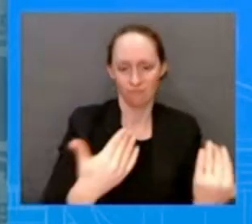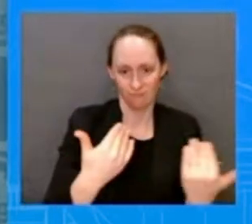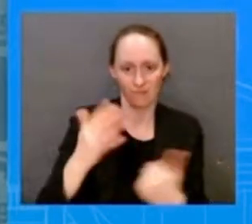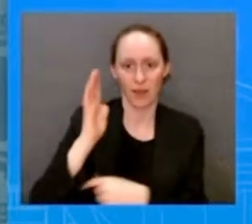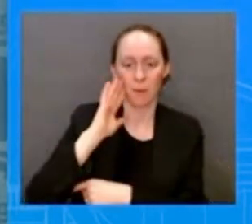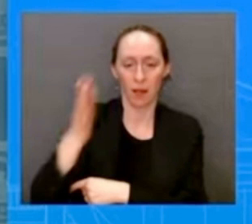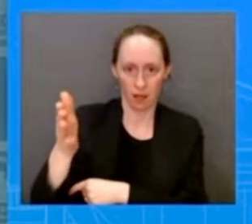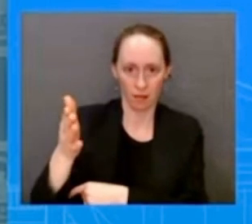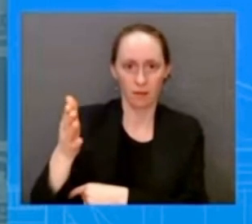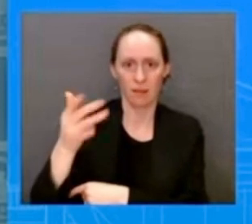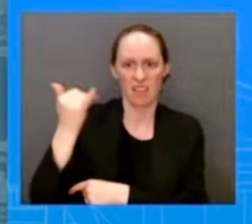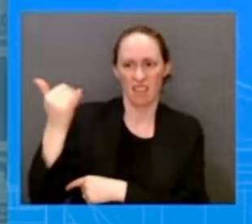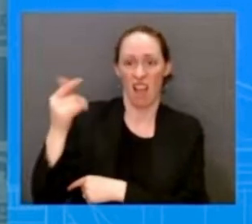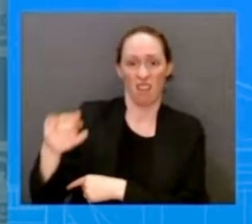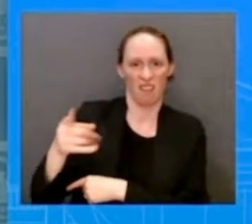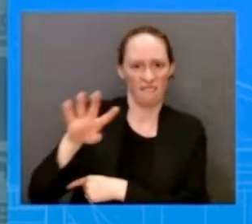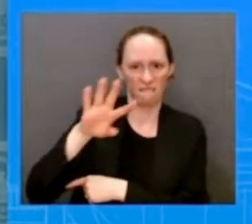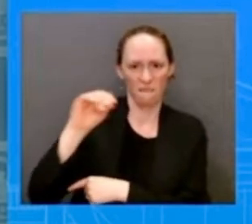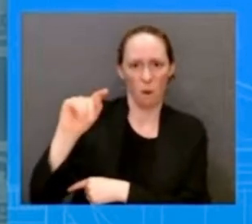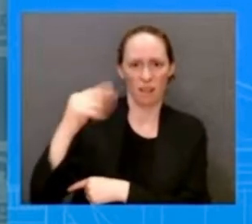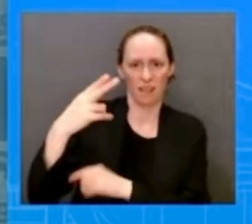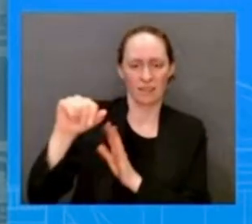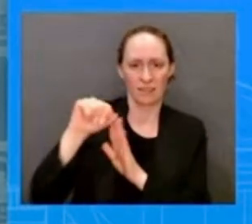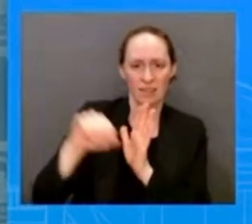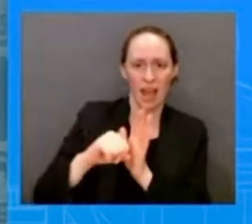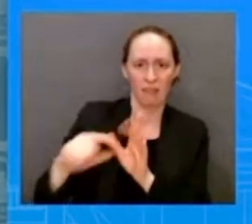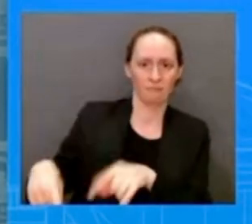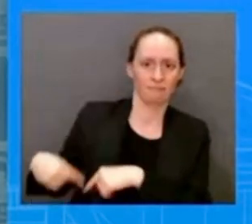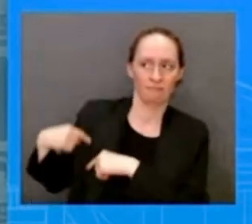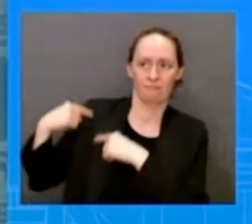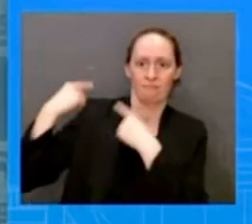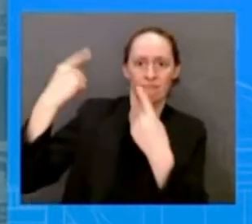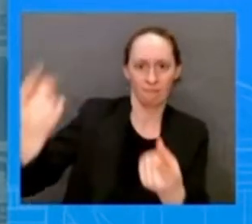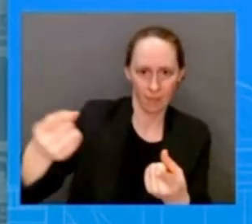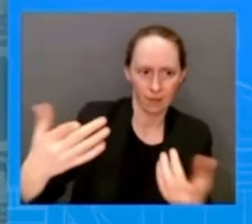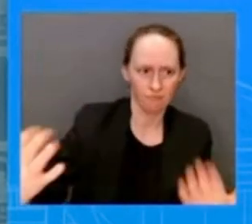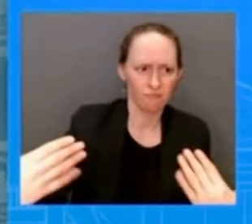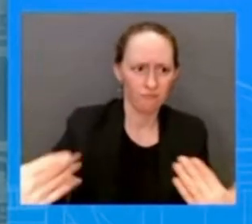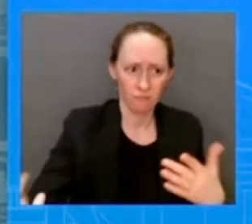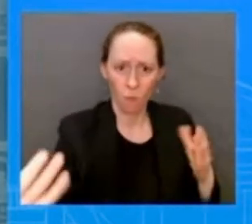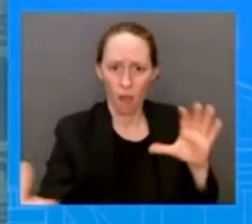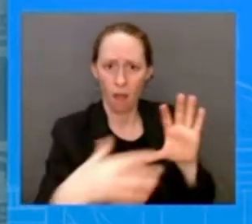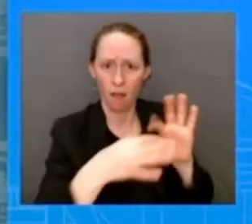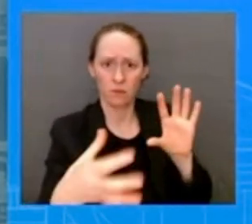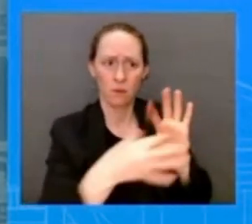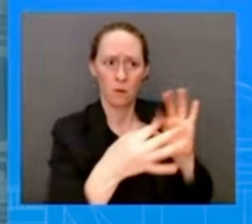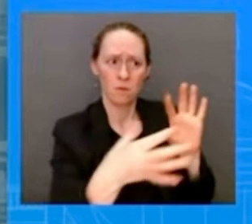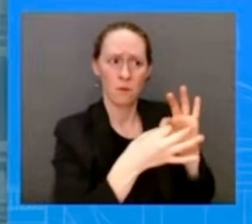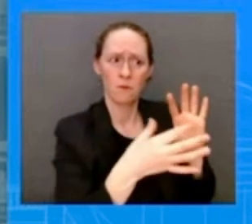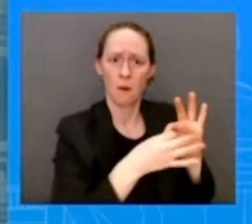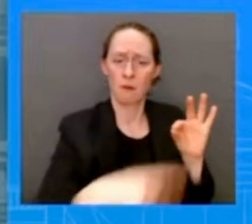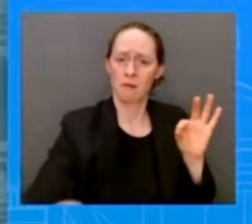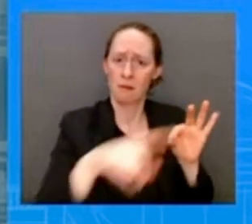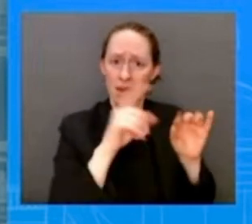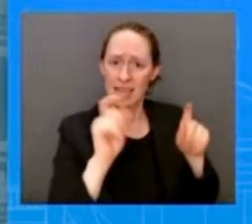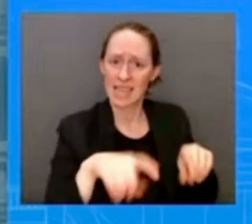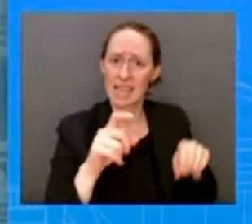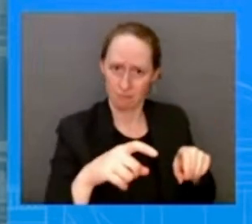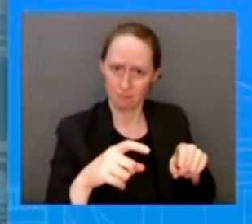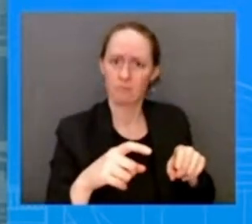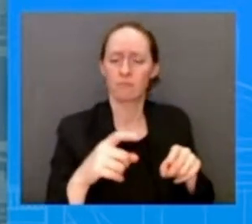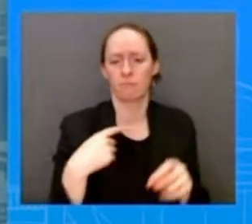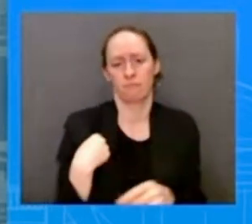improves quality of life for Americans, and we thank Governor Cooper and bipartisan work in North Carolina legislature to